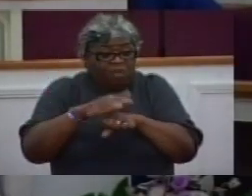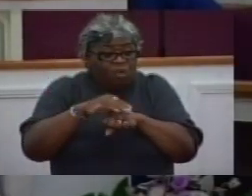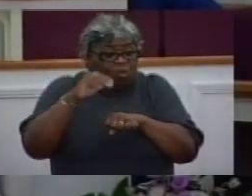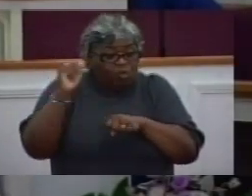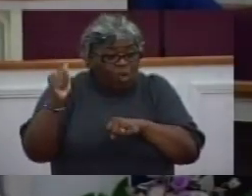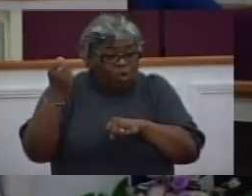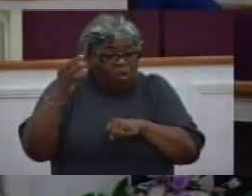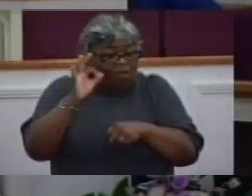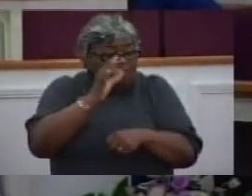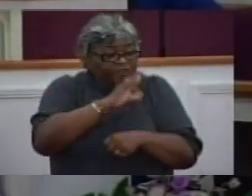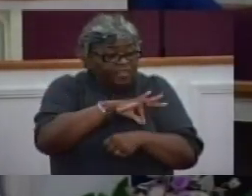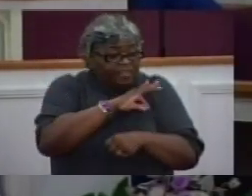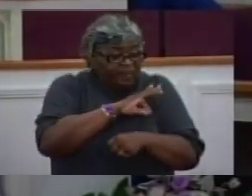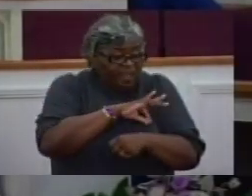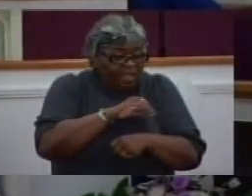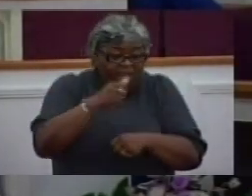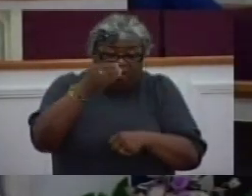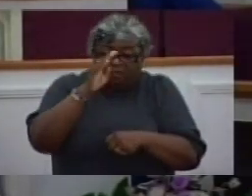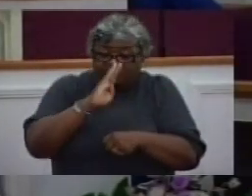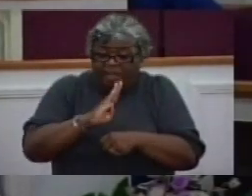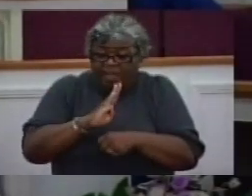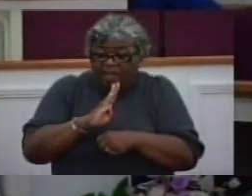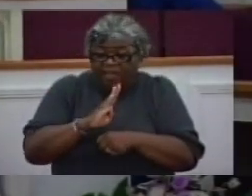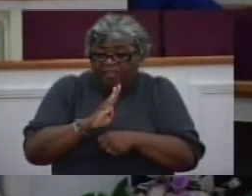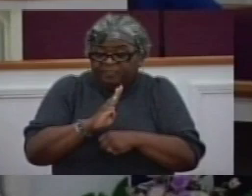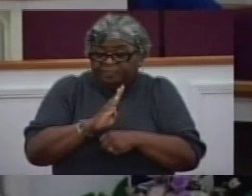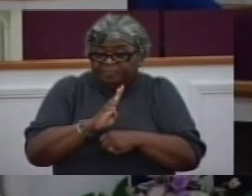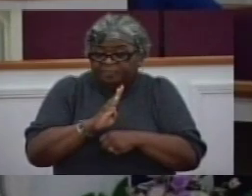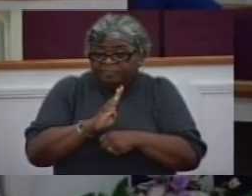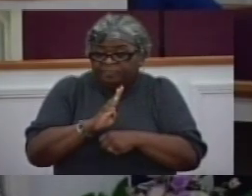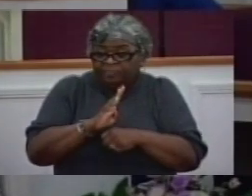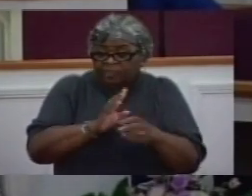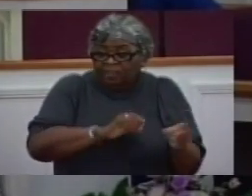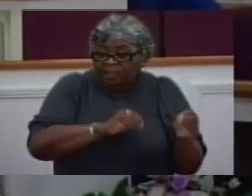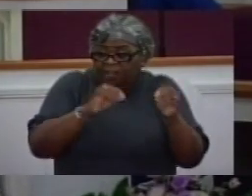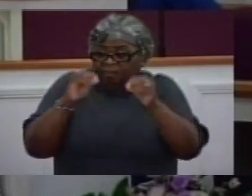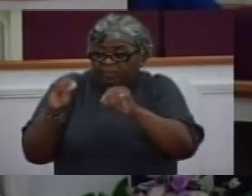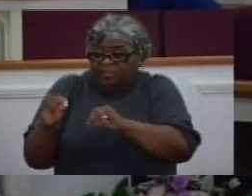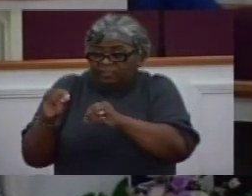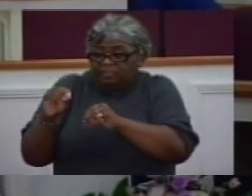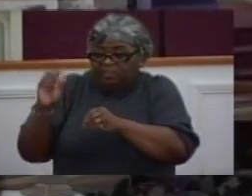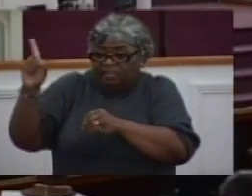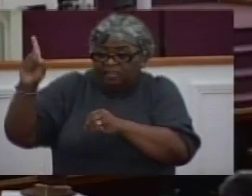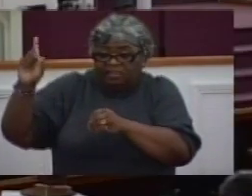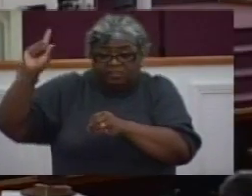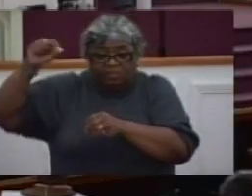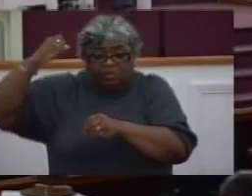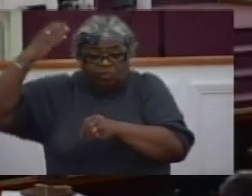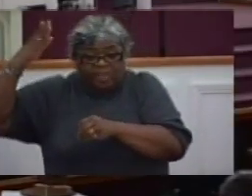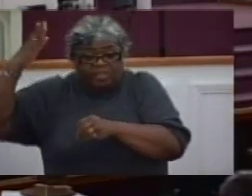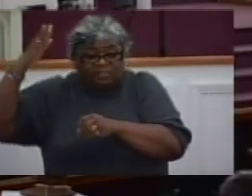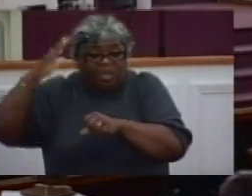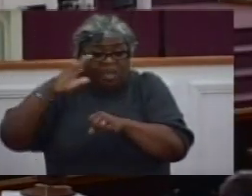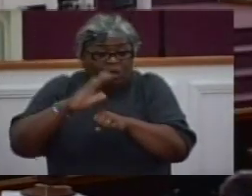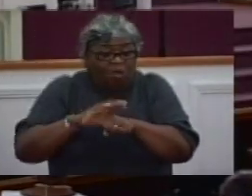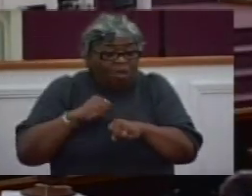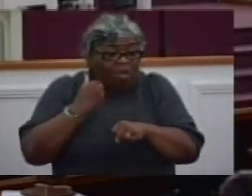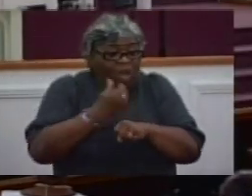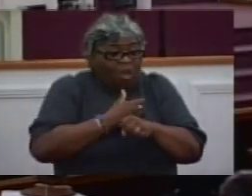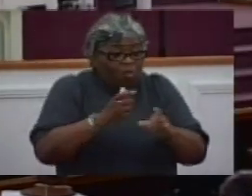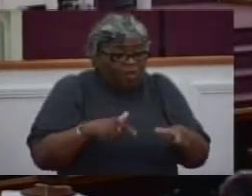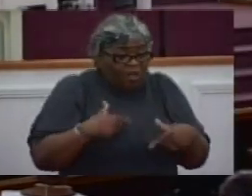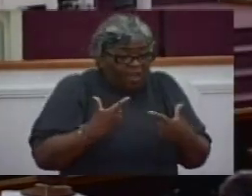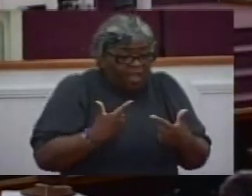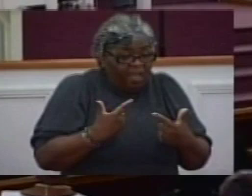of election, God in return places his grace upon our